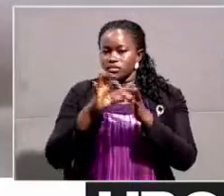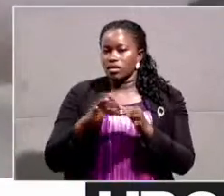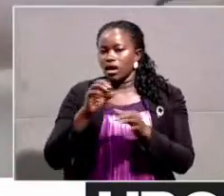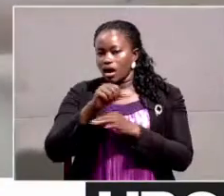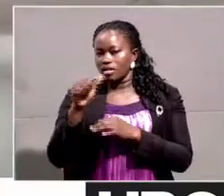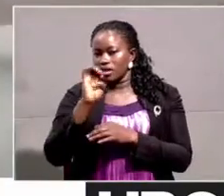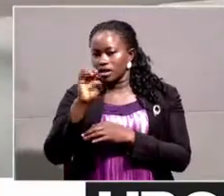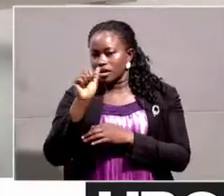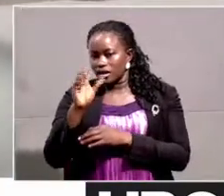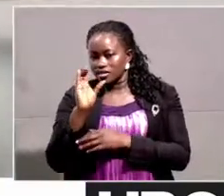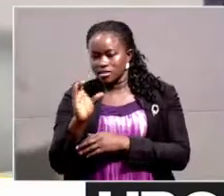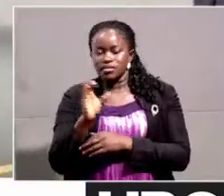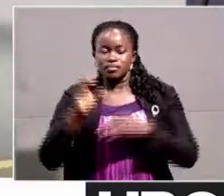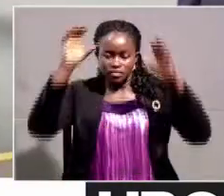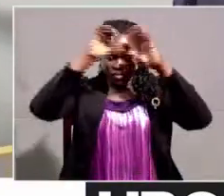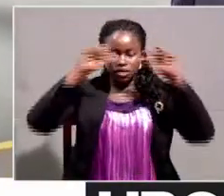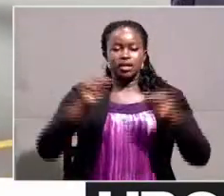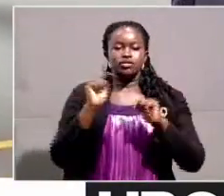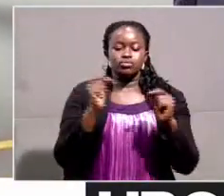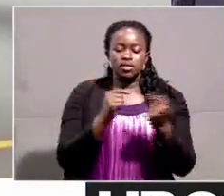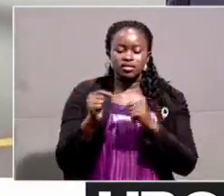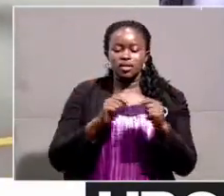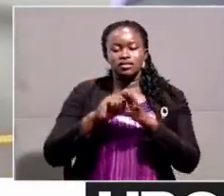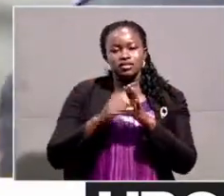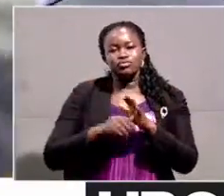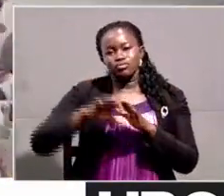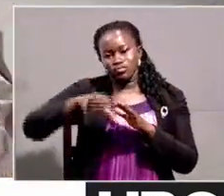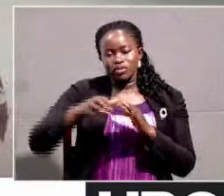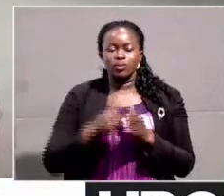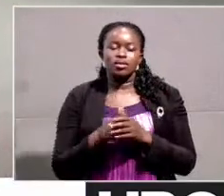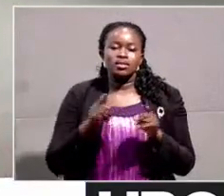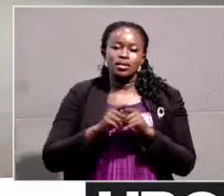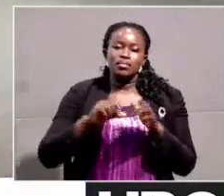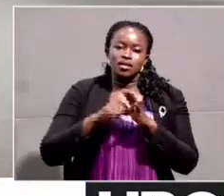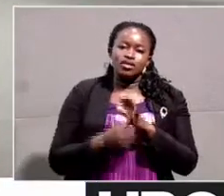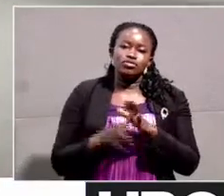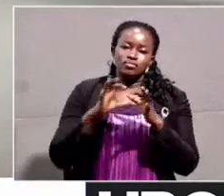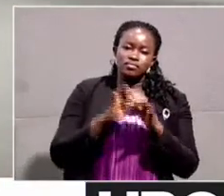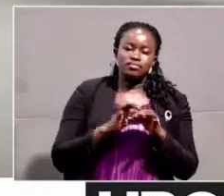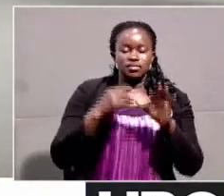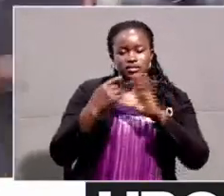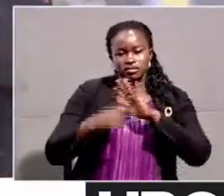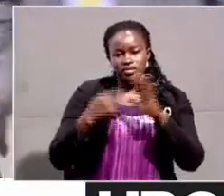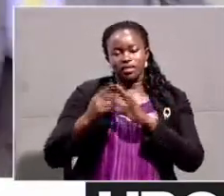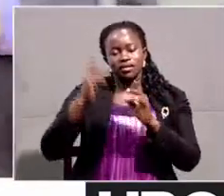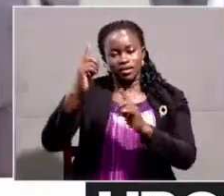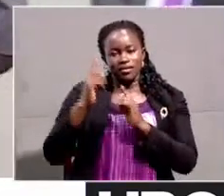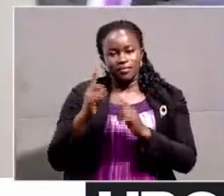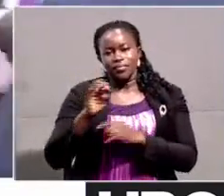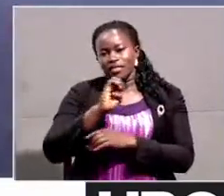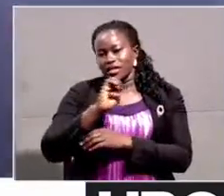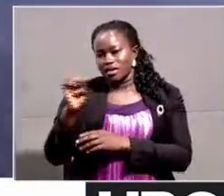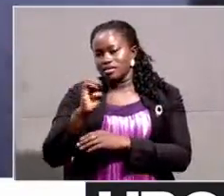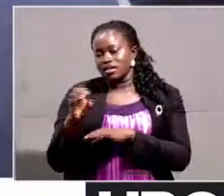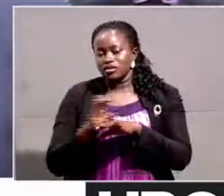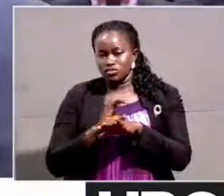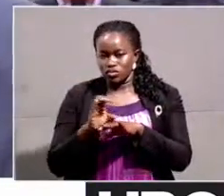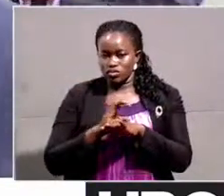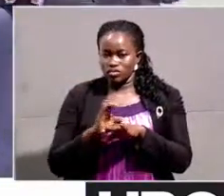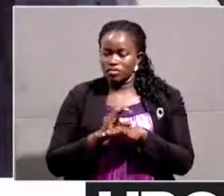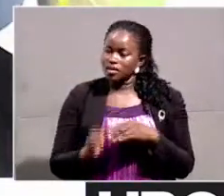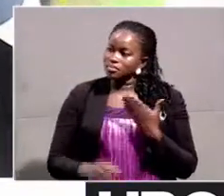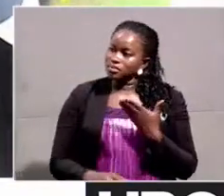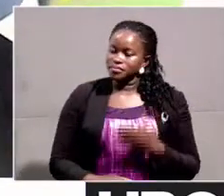heads of state to discuss regional issues and matters connected to the security situation in the Eastern Democratic Republic of